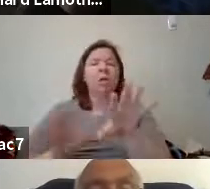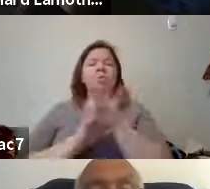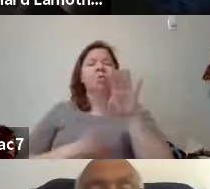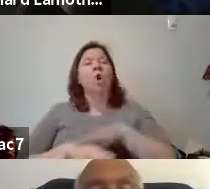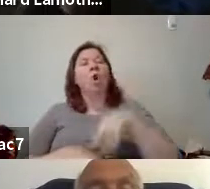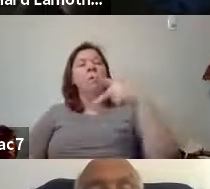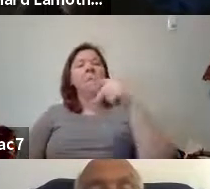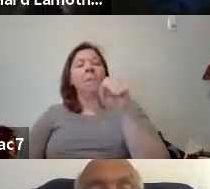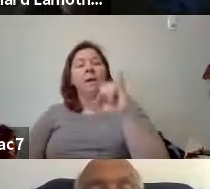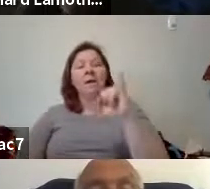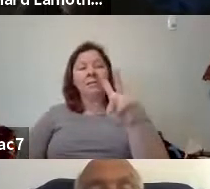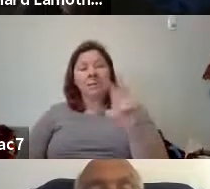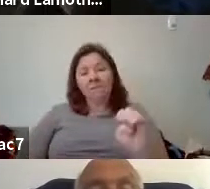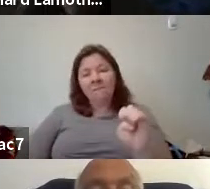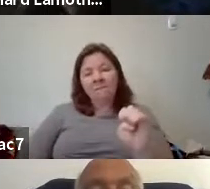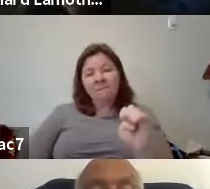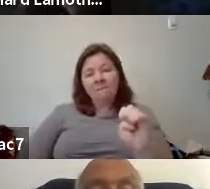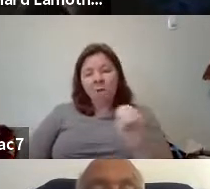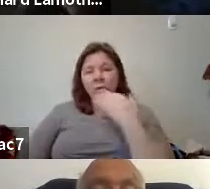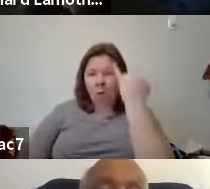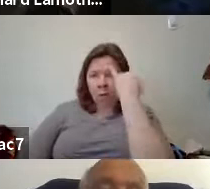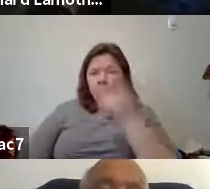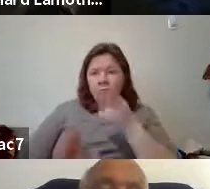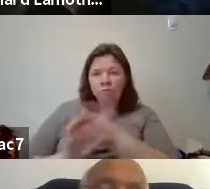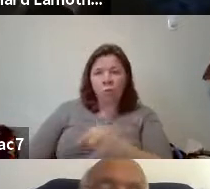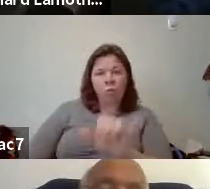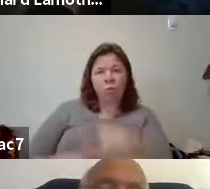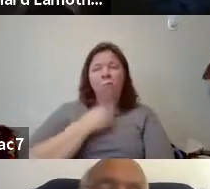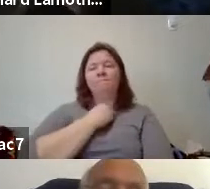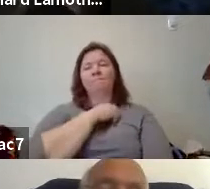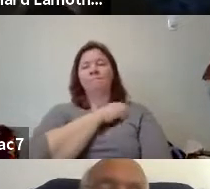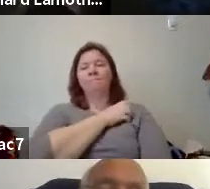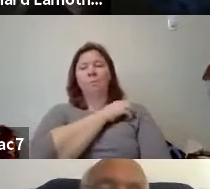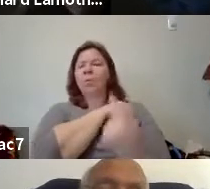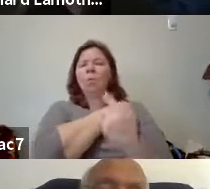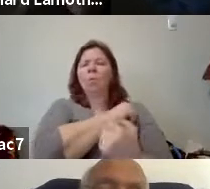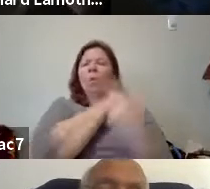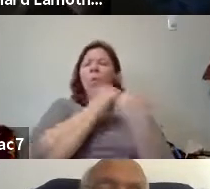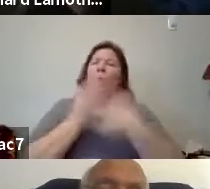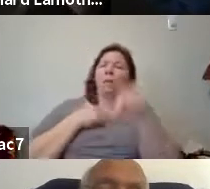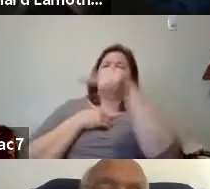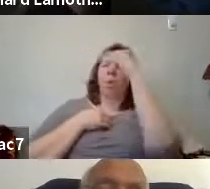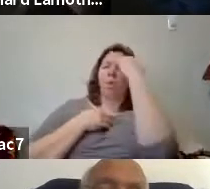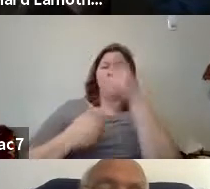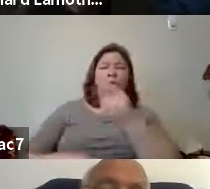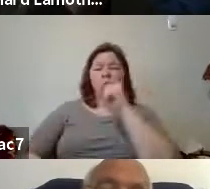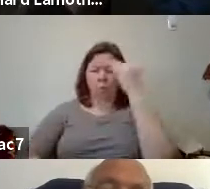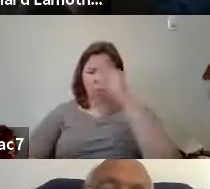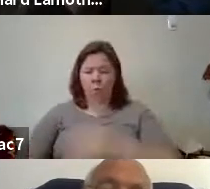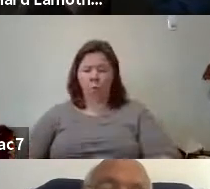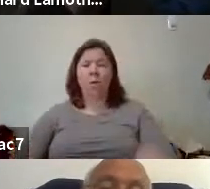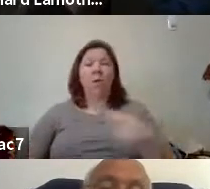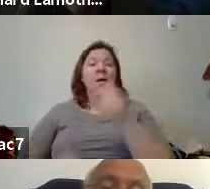ONPASSIVE, it might be a good idea for you too also. What do they know that you don't know? There's a lot of people on